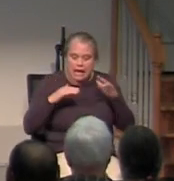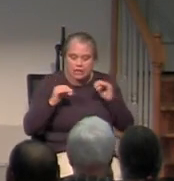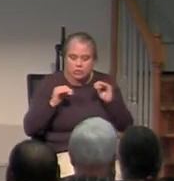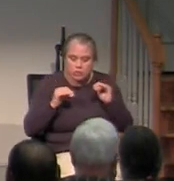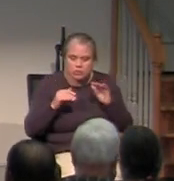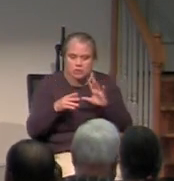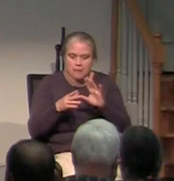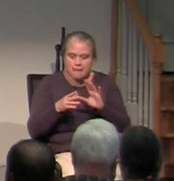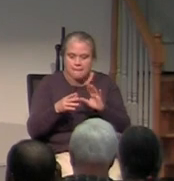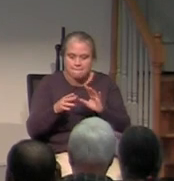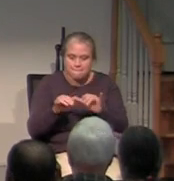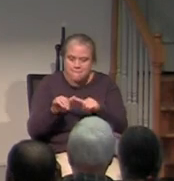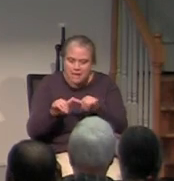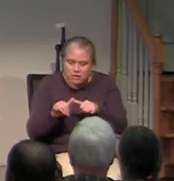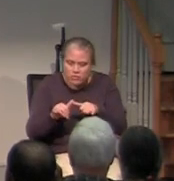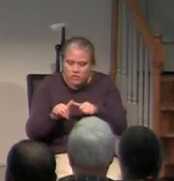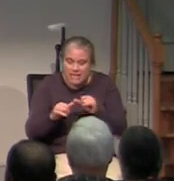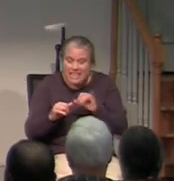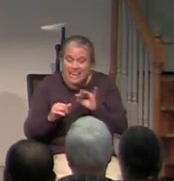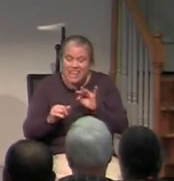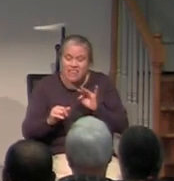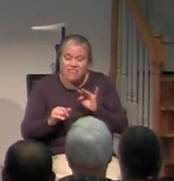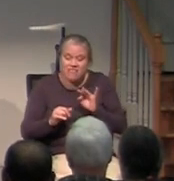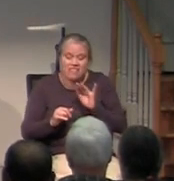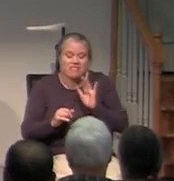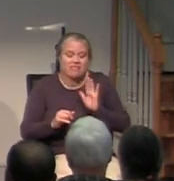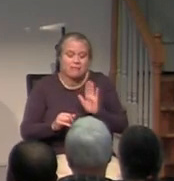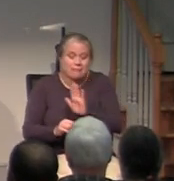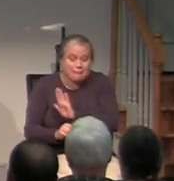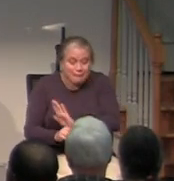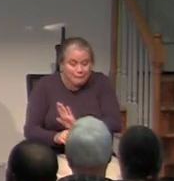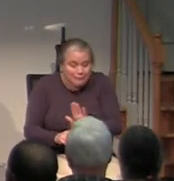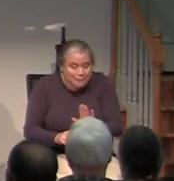Spirit and whether they had on the wedding garment.